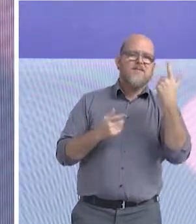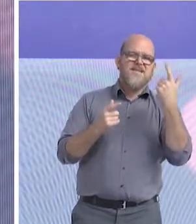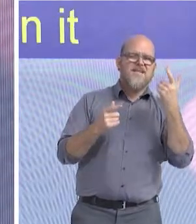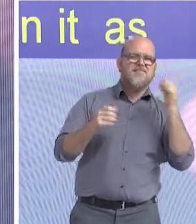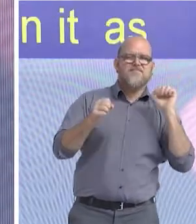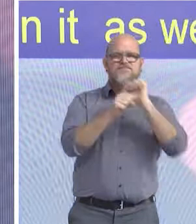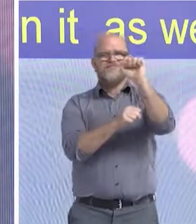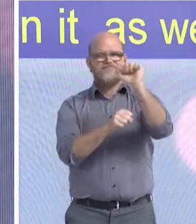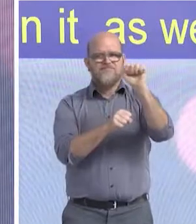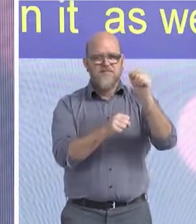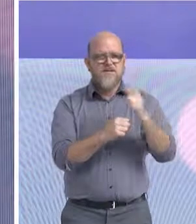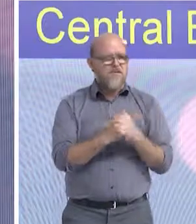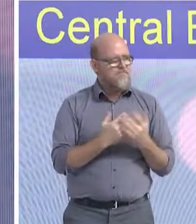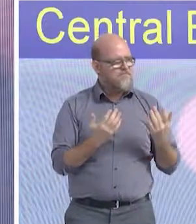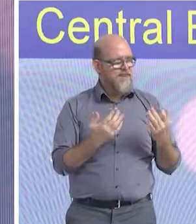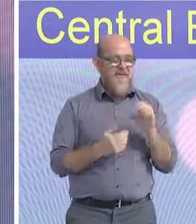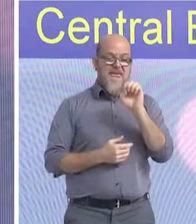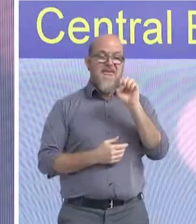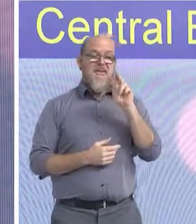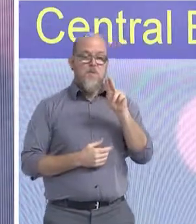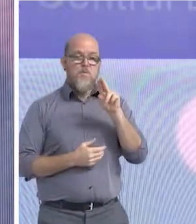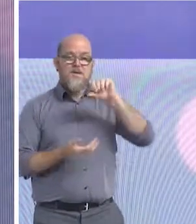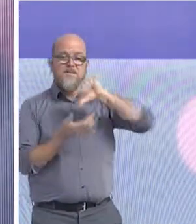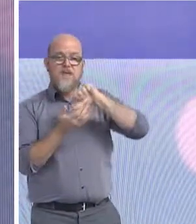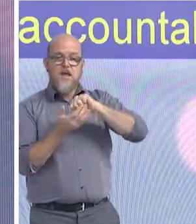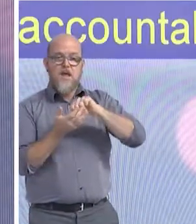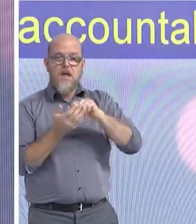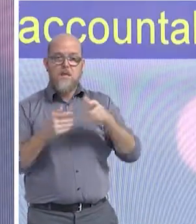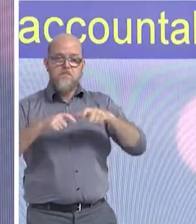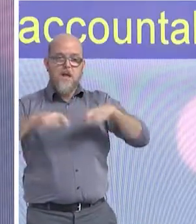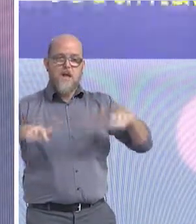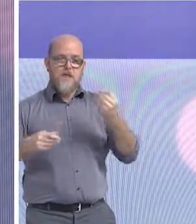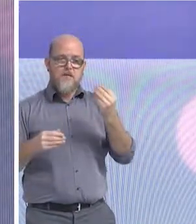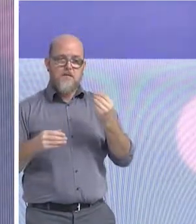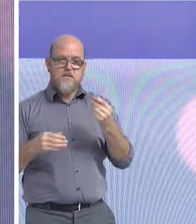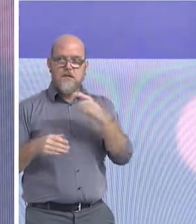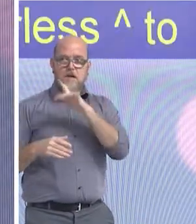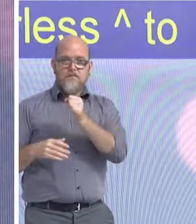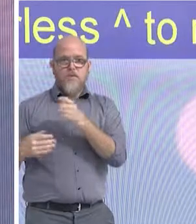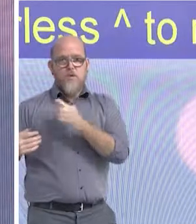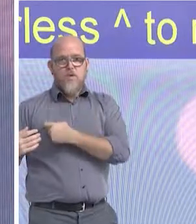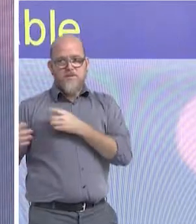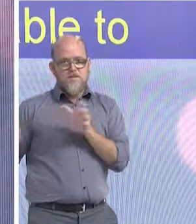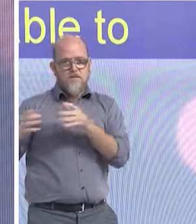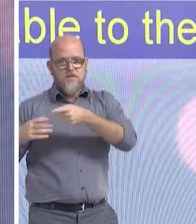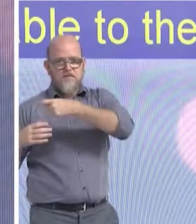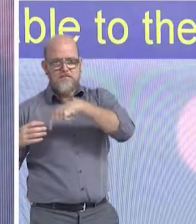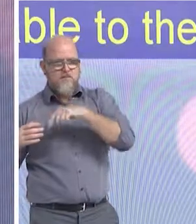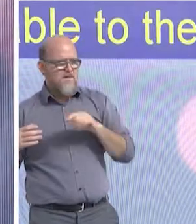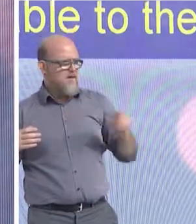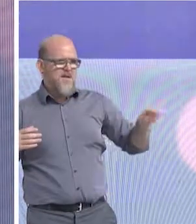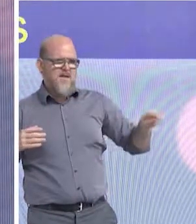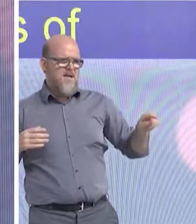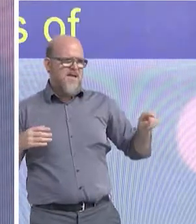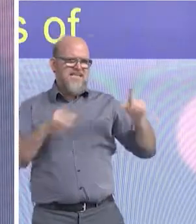terms of accountability, they felt powerless to make it accountable to them. Now, afterwards, of course, there's been a great deal